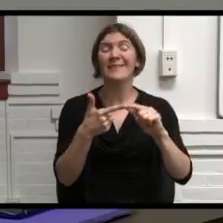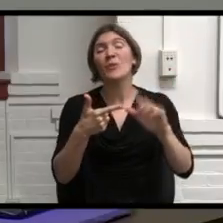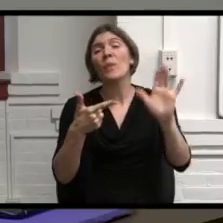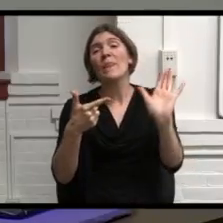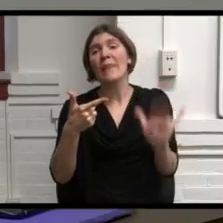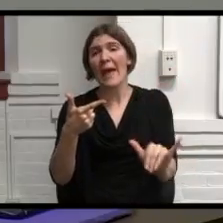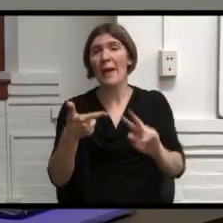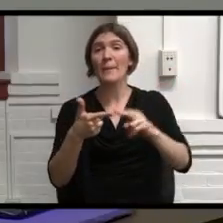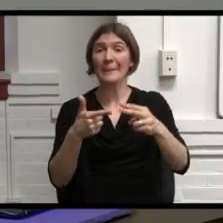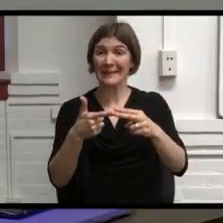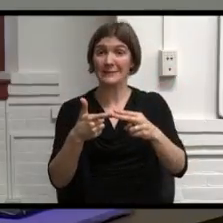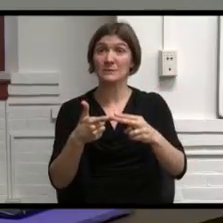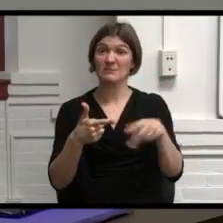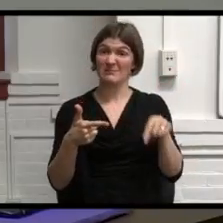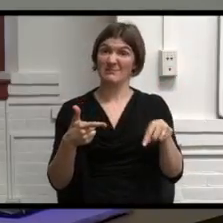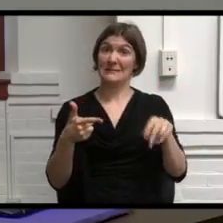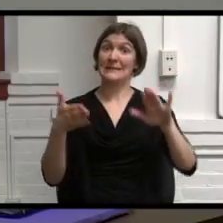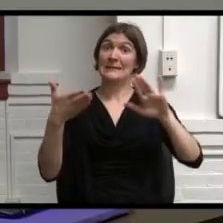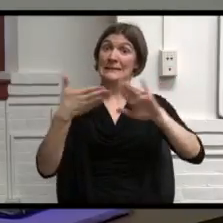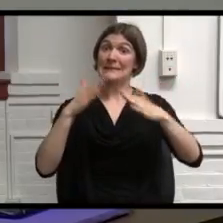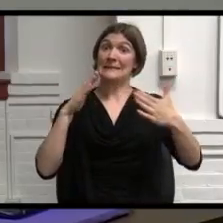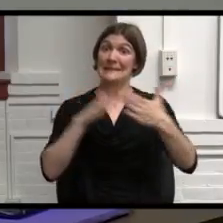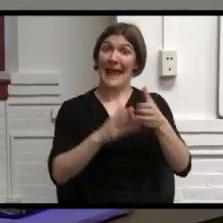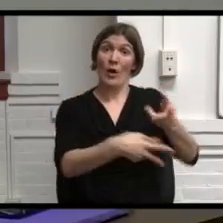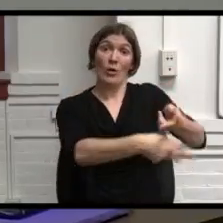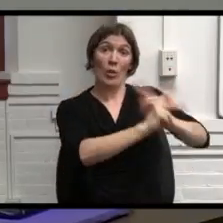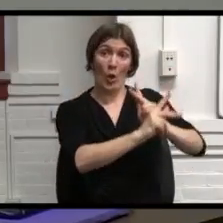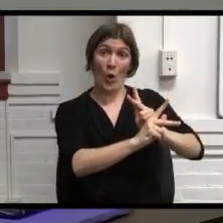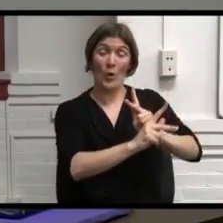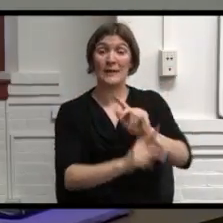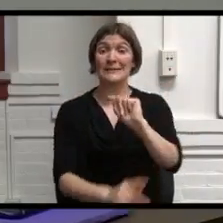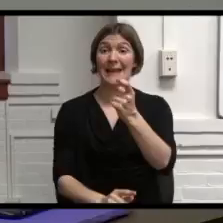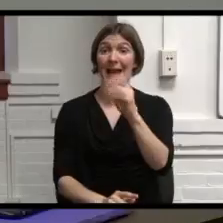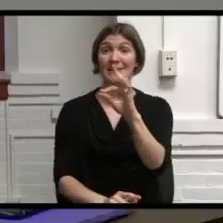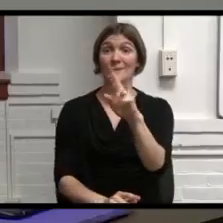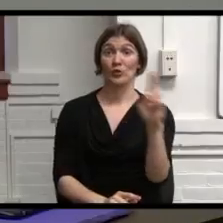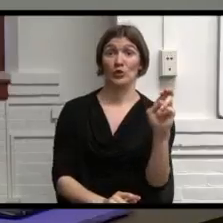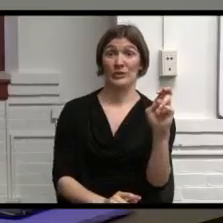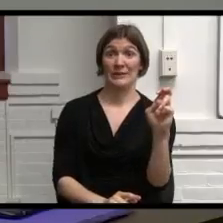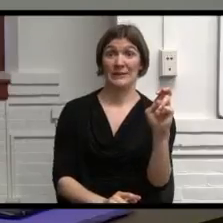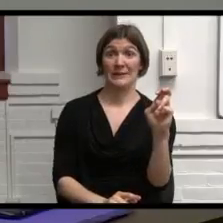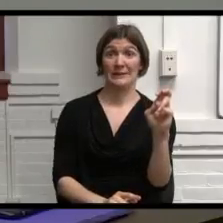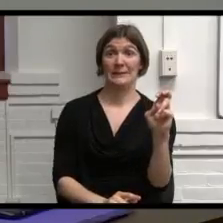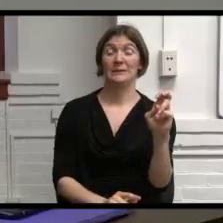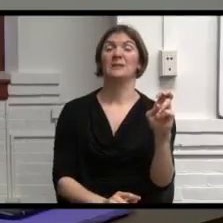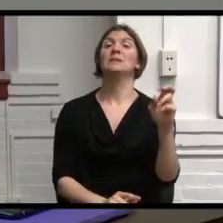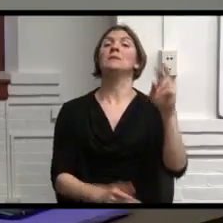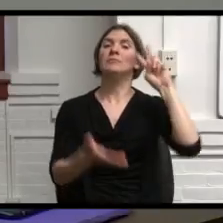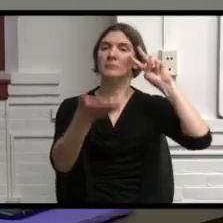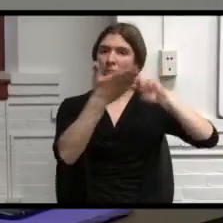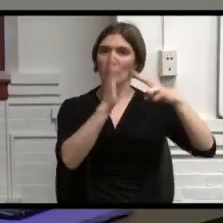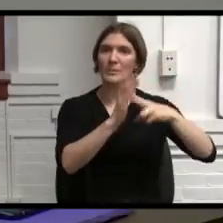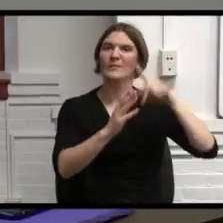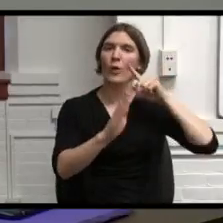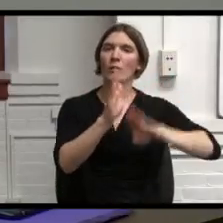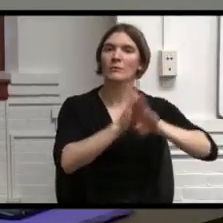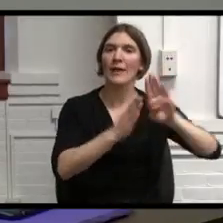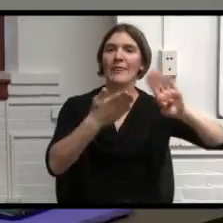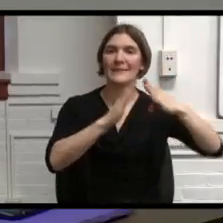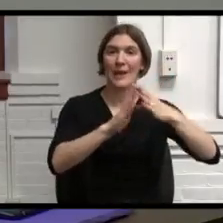just says this is a municipal bond, it's a tax-free bond, and it's going to be used for municipal purposes,